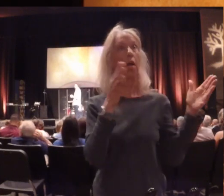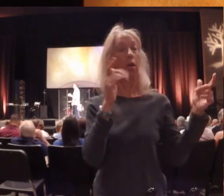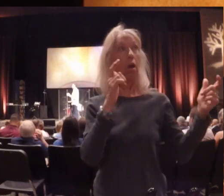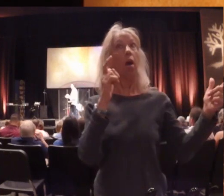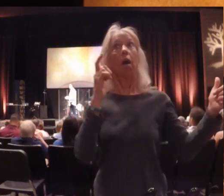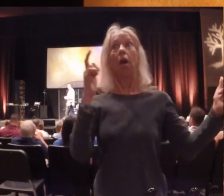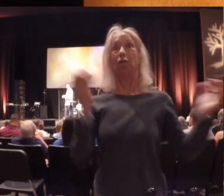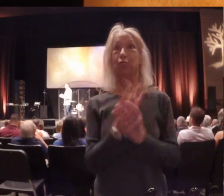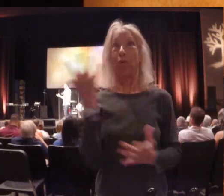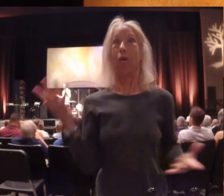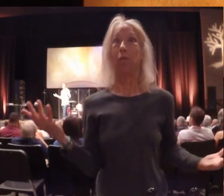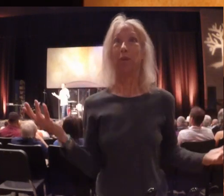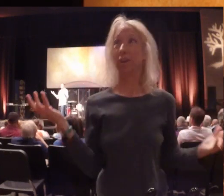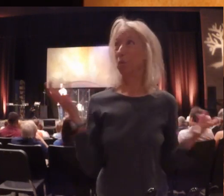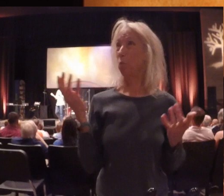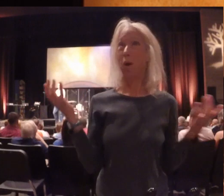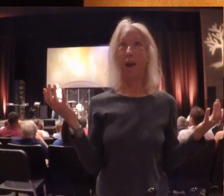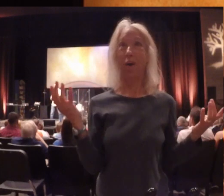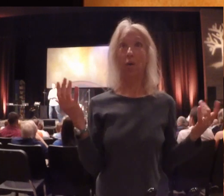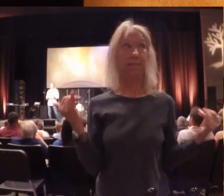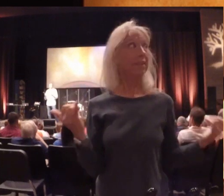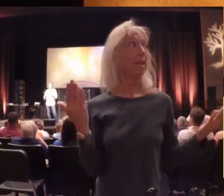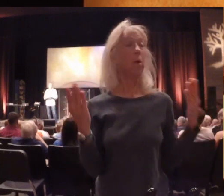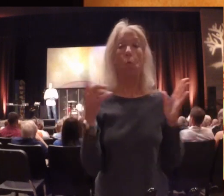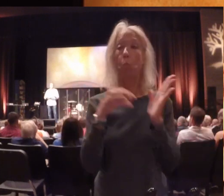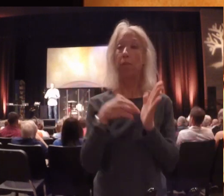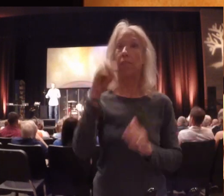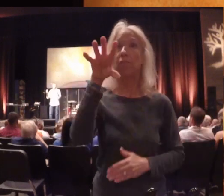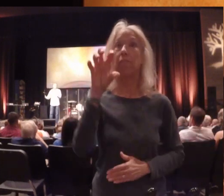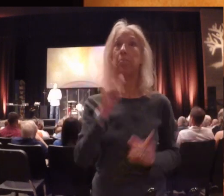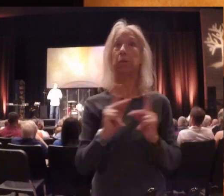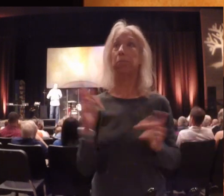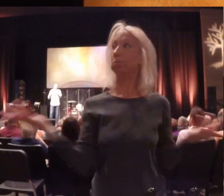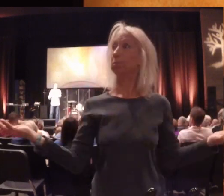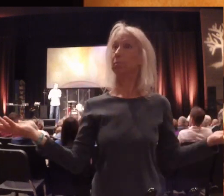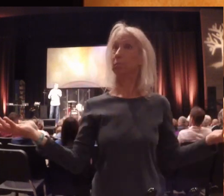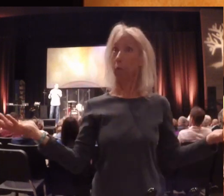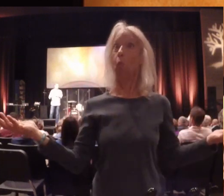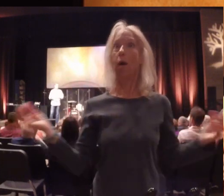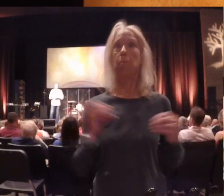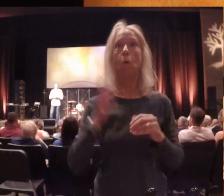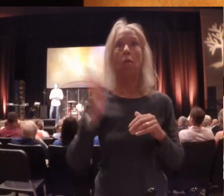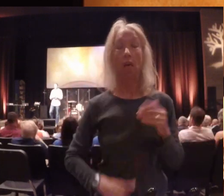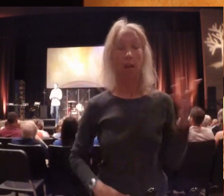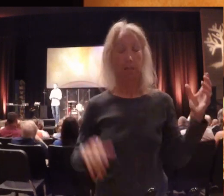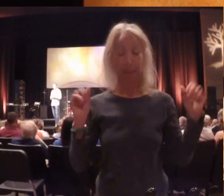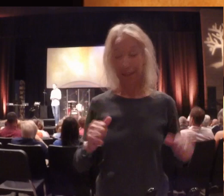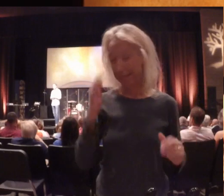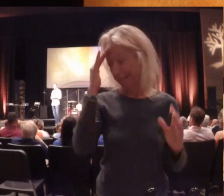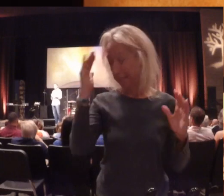is doing amazing stuff here. On pace for having we'll probably have 1,500 people today. We'll probably have 15, which means we'll probably have more than I even